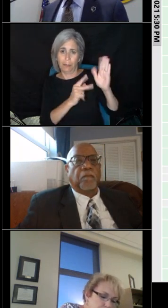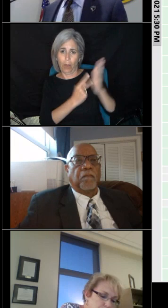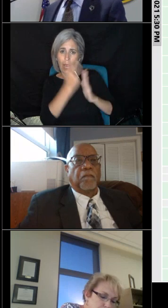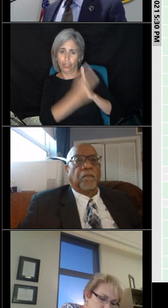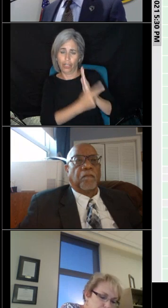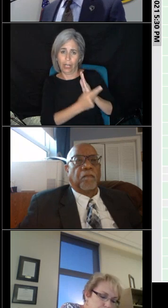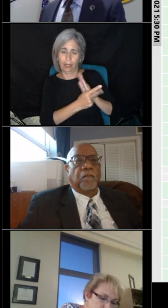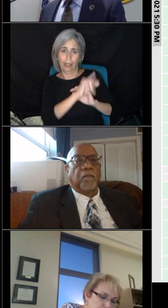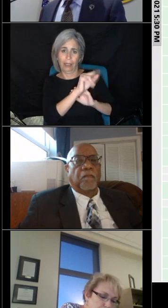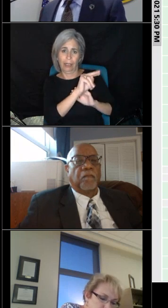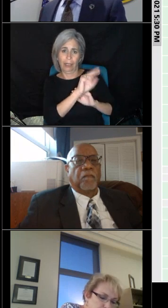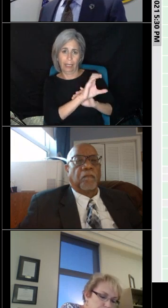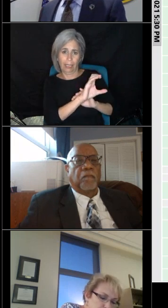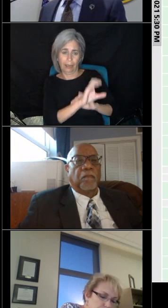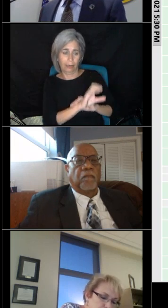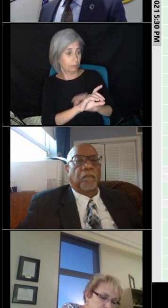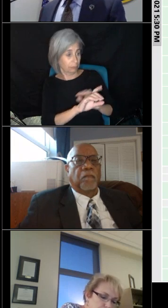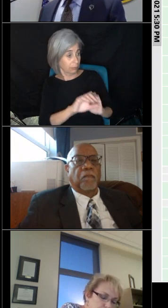Second.